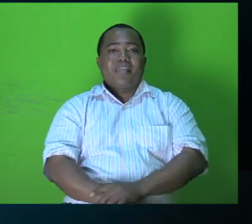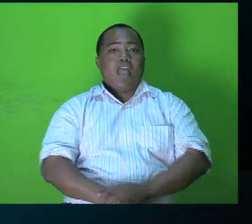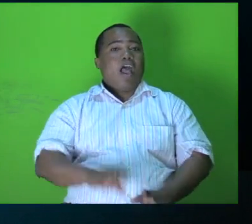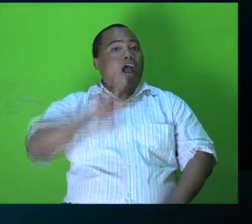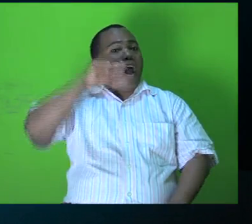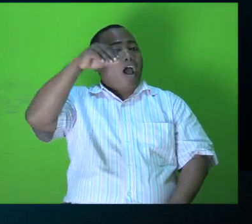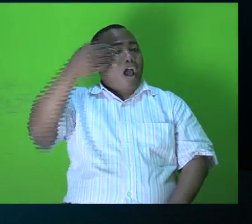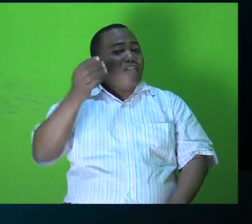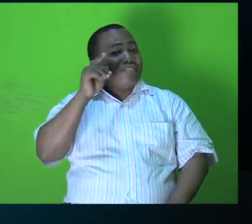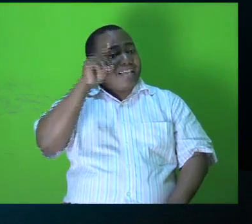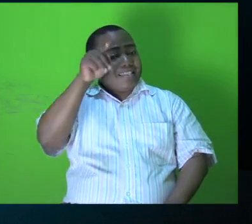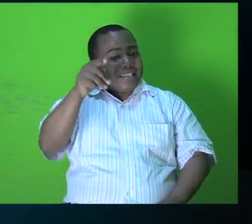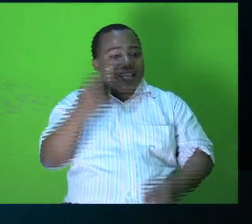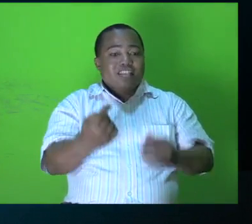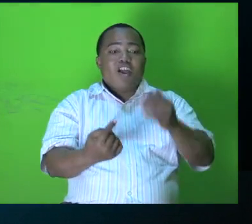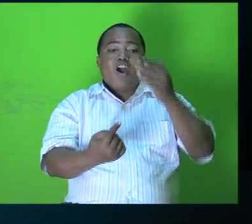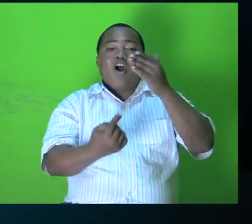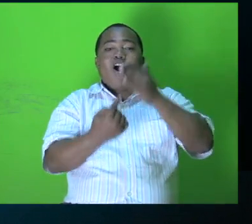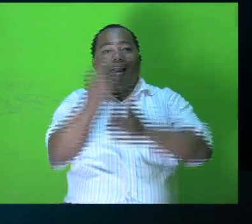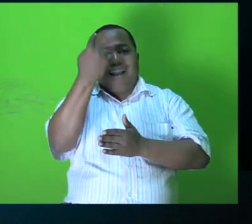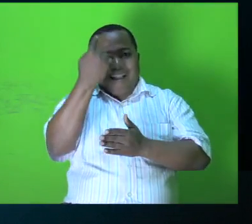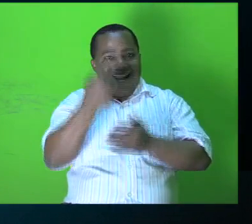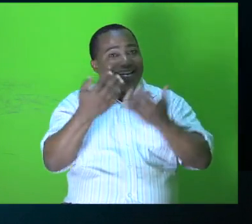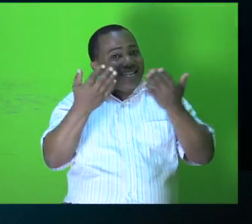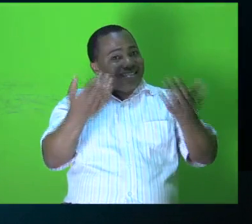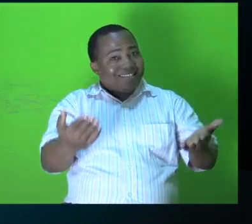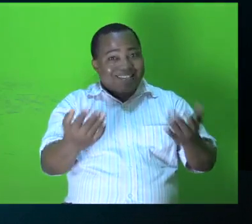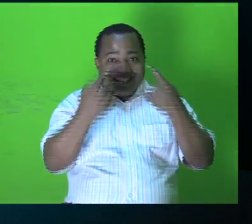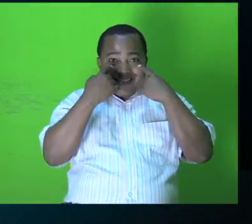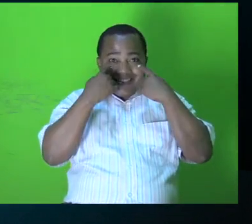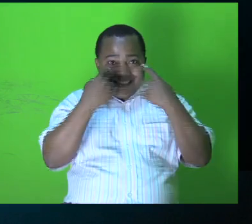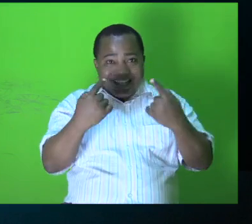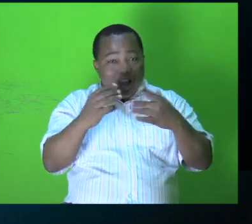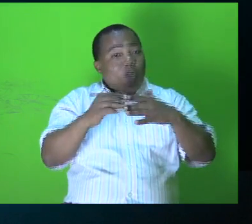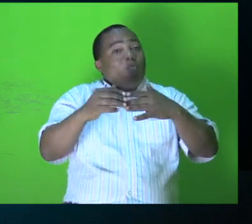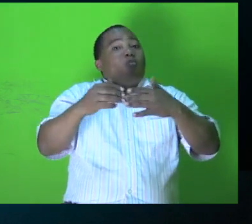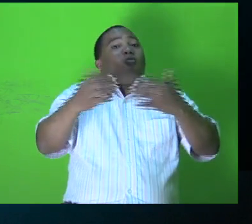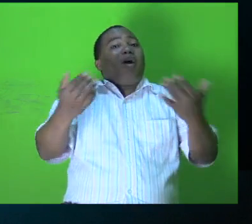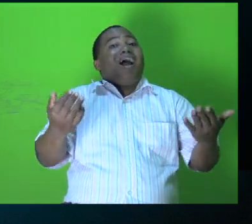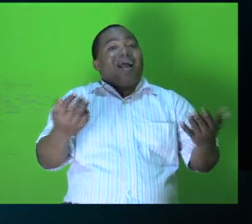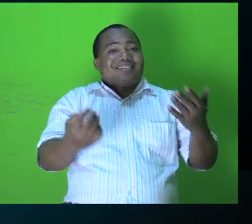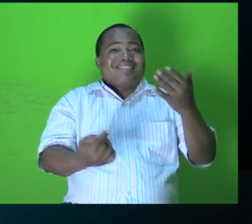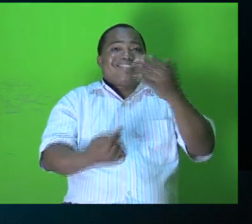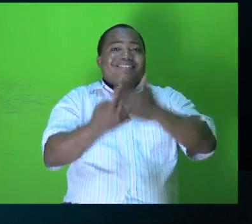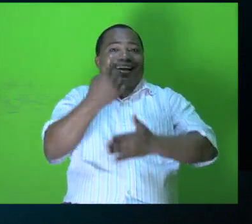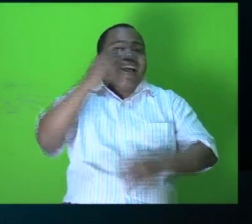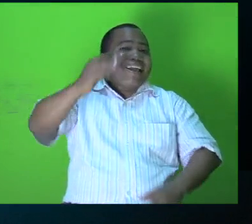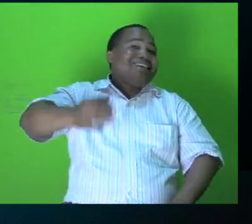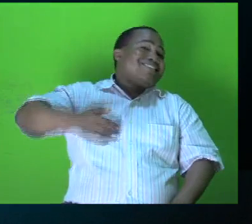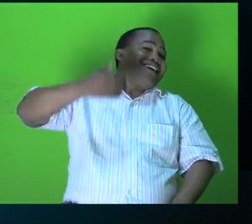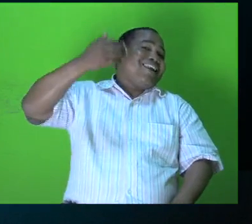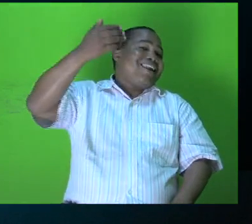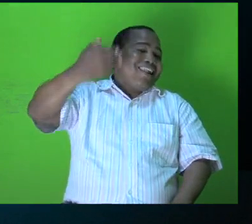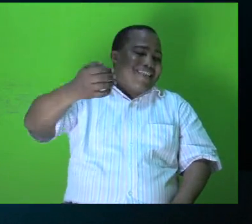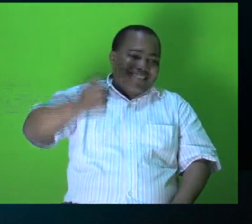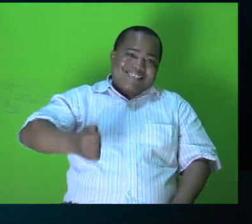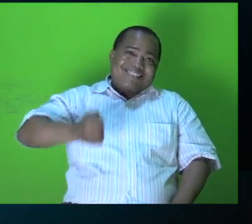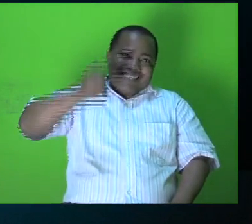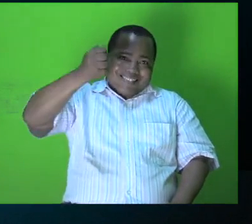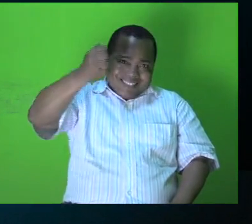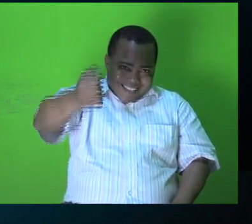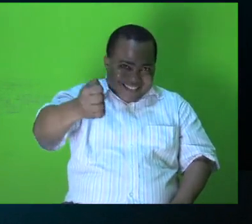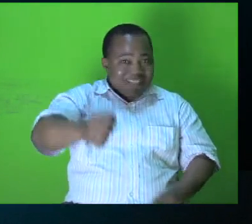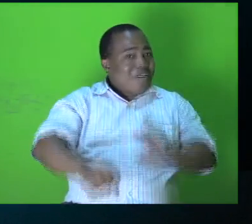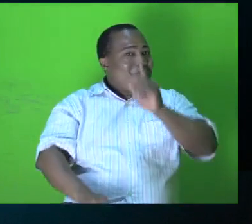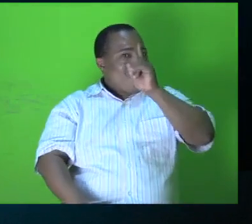After this occasion, let us see what will happen in the next stage,